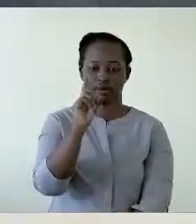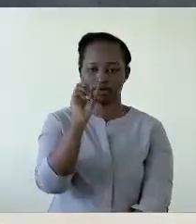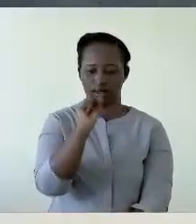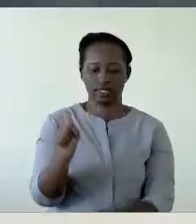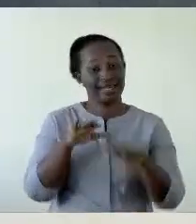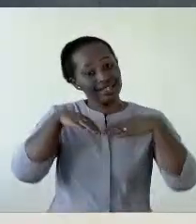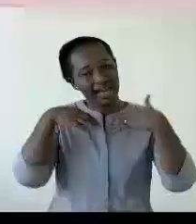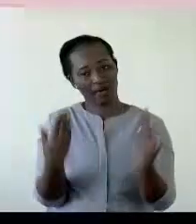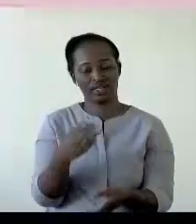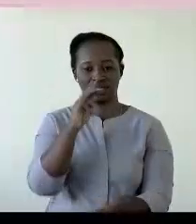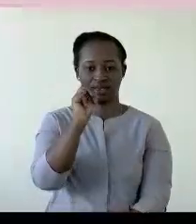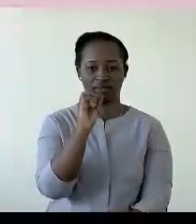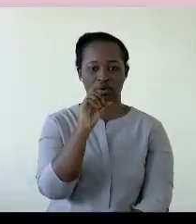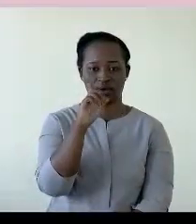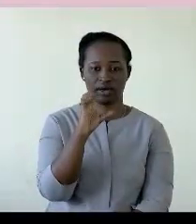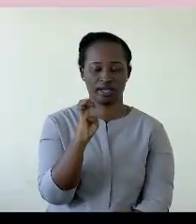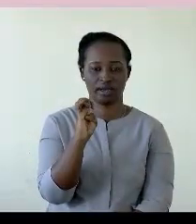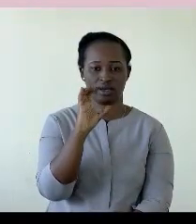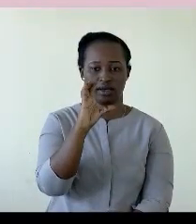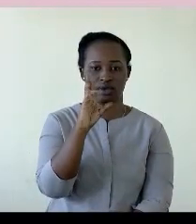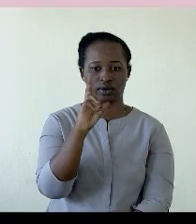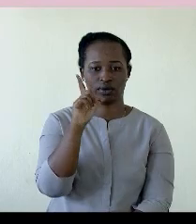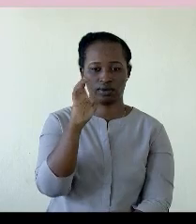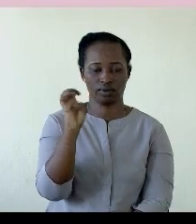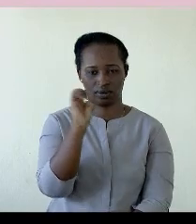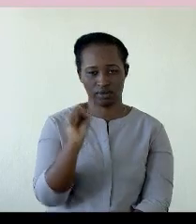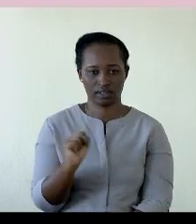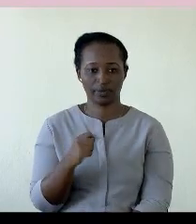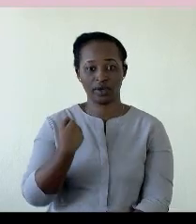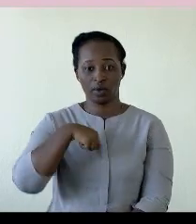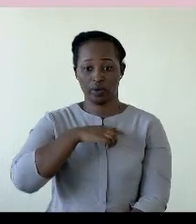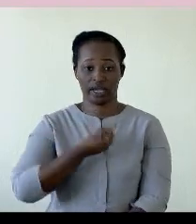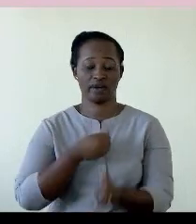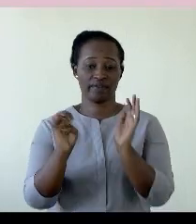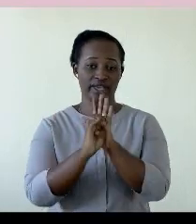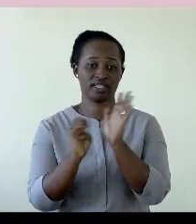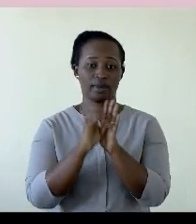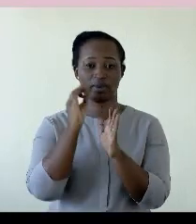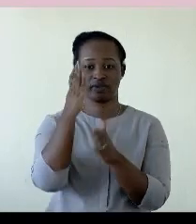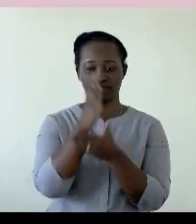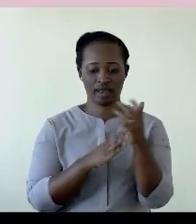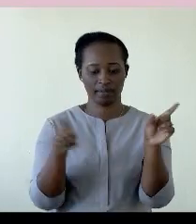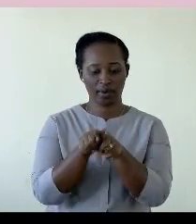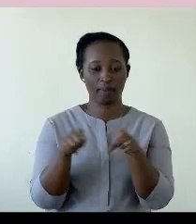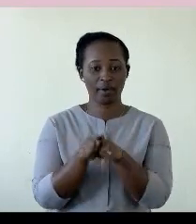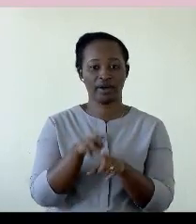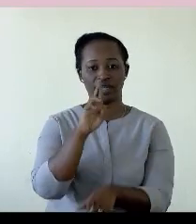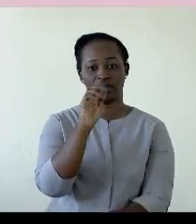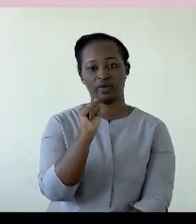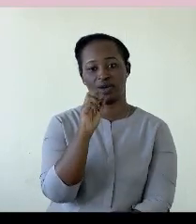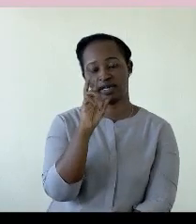And here we have the examples of some common radicals.